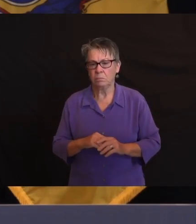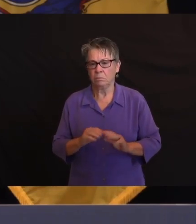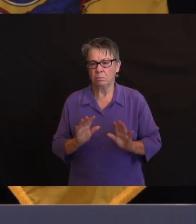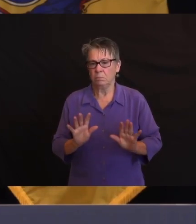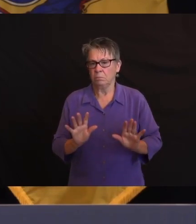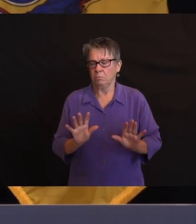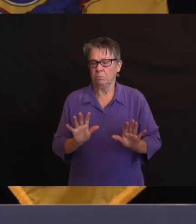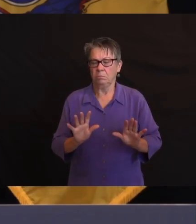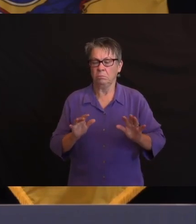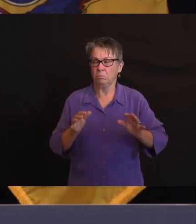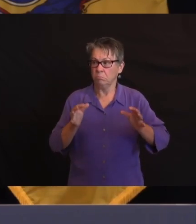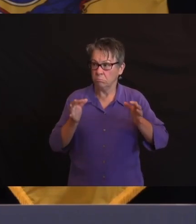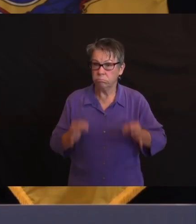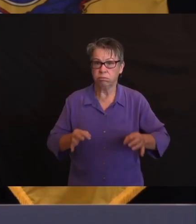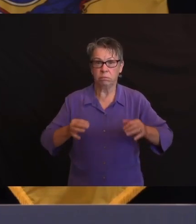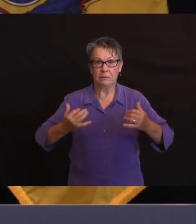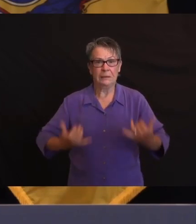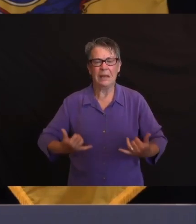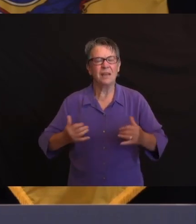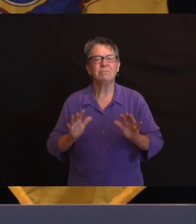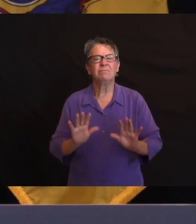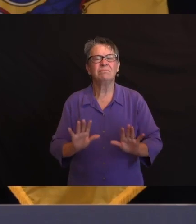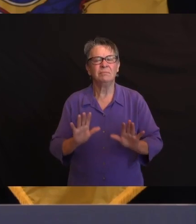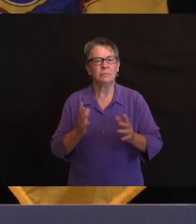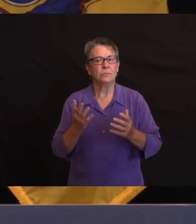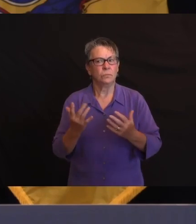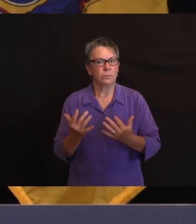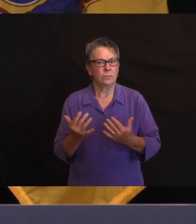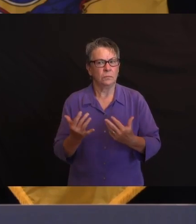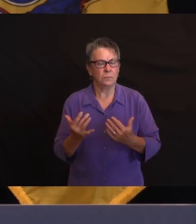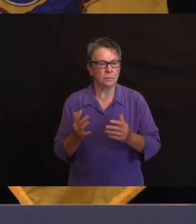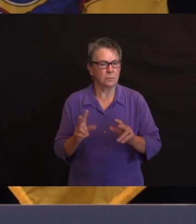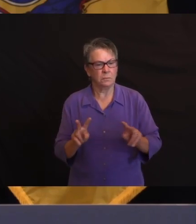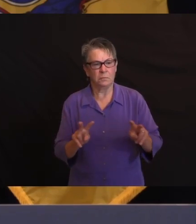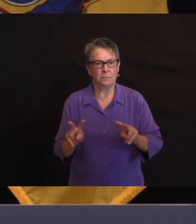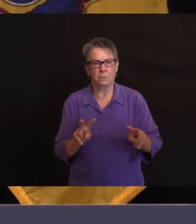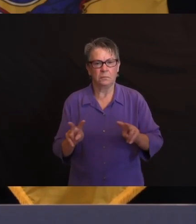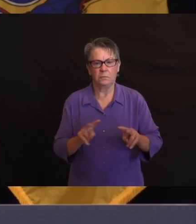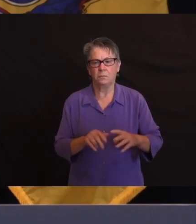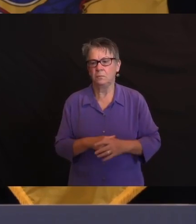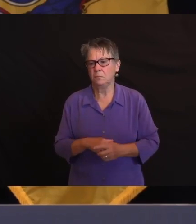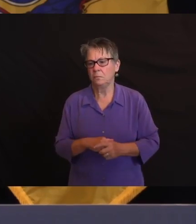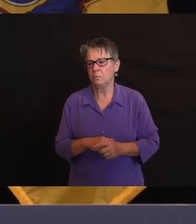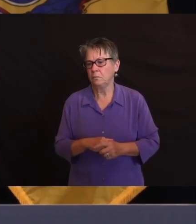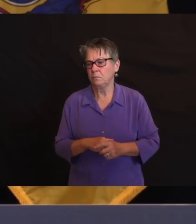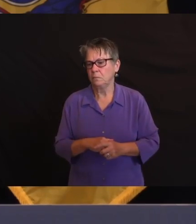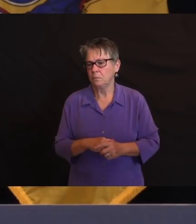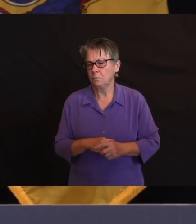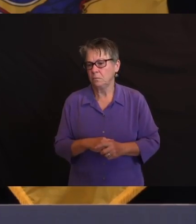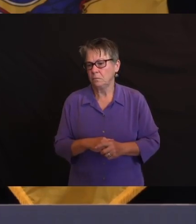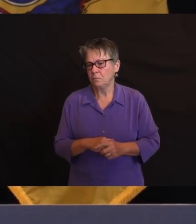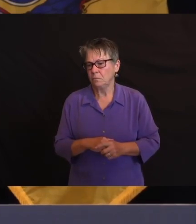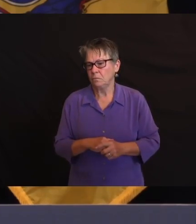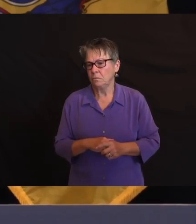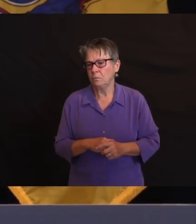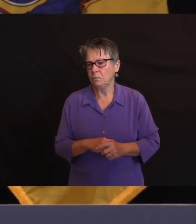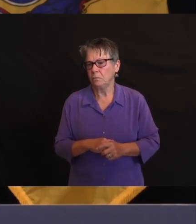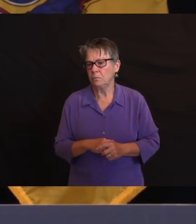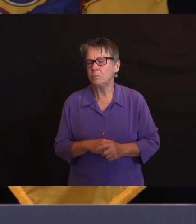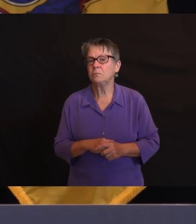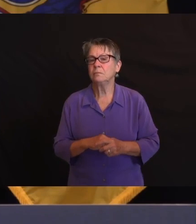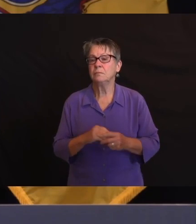you. Nikita. Hi, Governor. Shortly after the primary, USPS emailed the division,